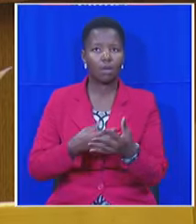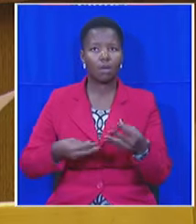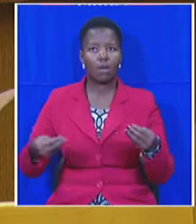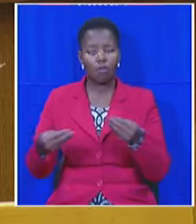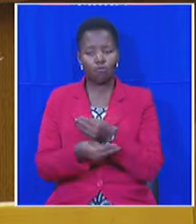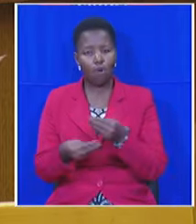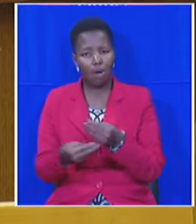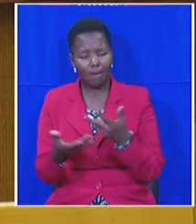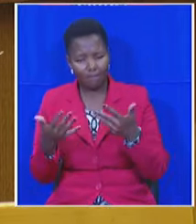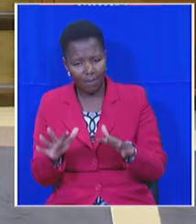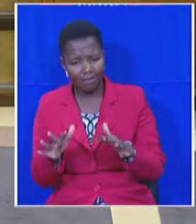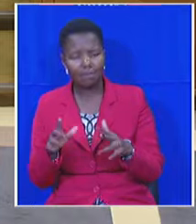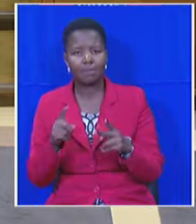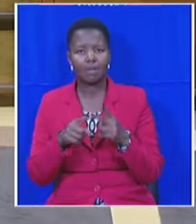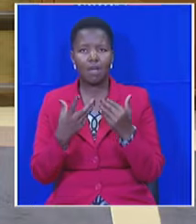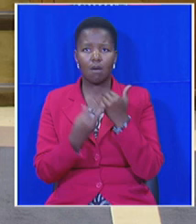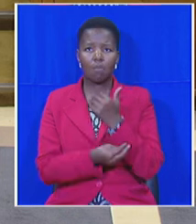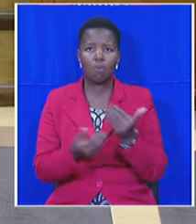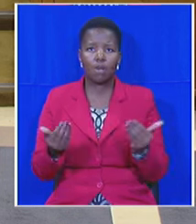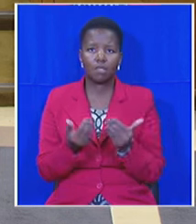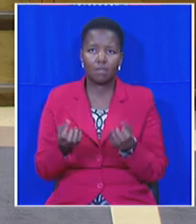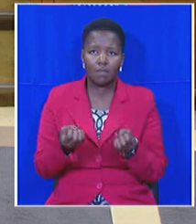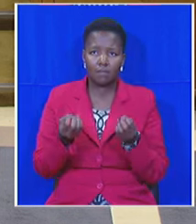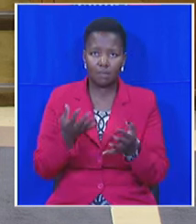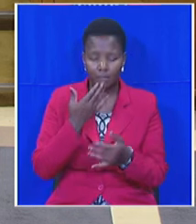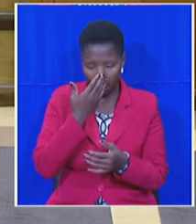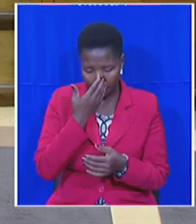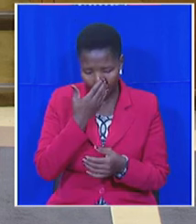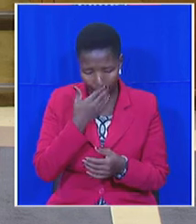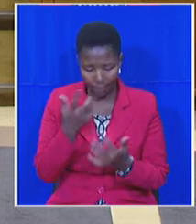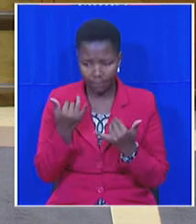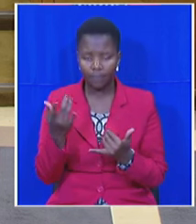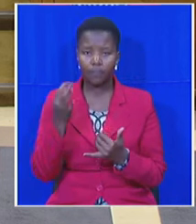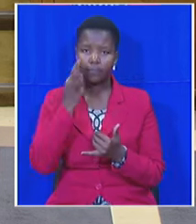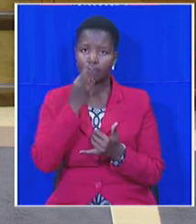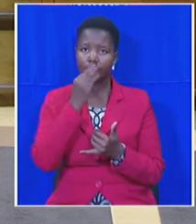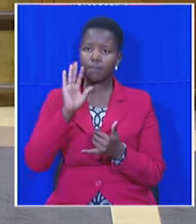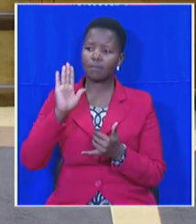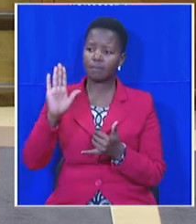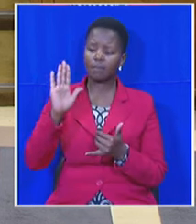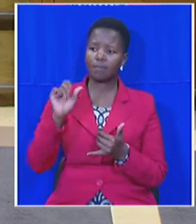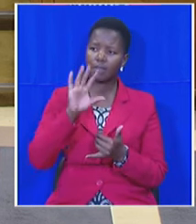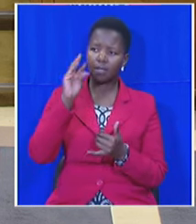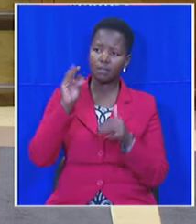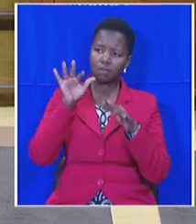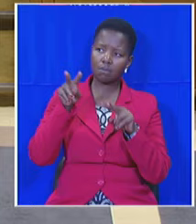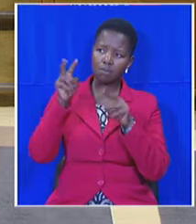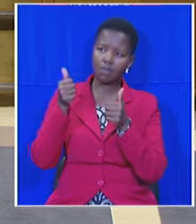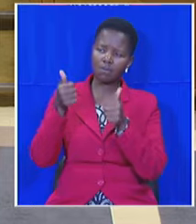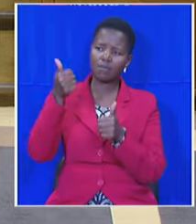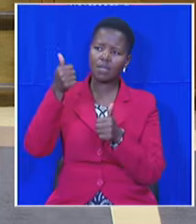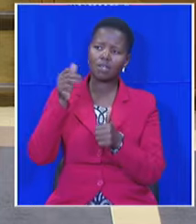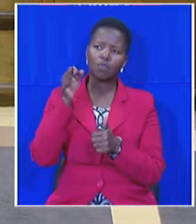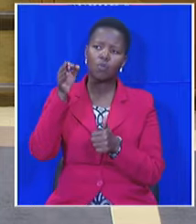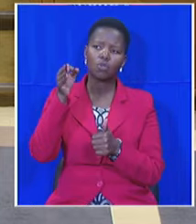in corruption. You're involved in poor service delivery. And then you talk, you want to give you are giving South Africans a better future. What future